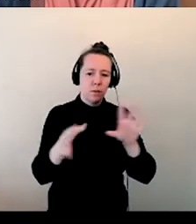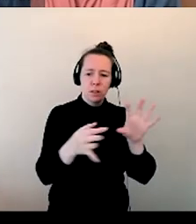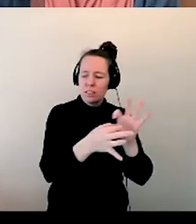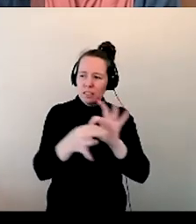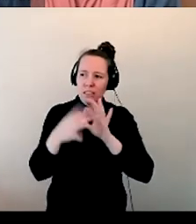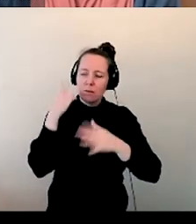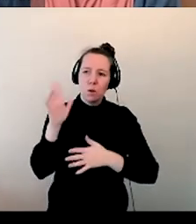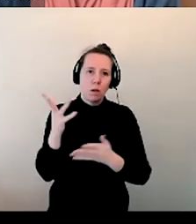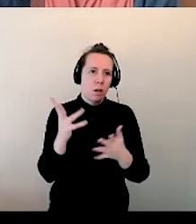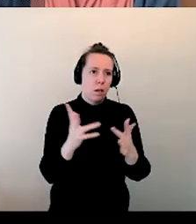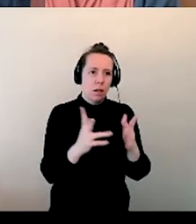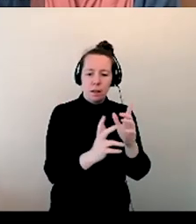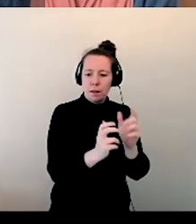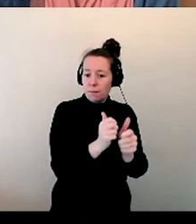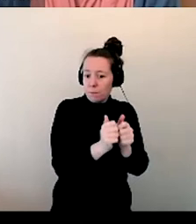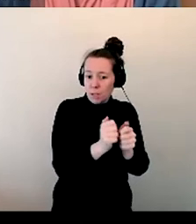I think